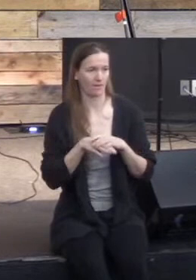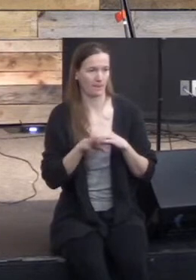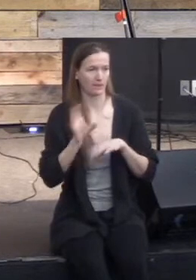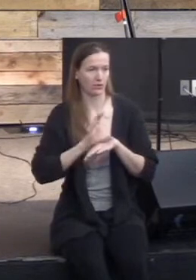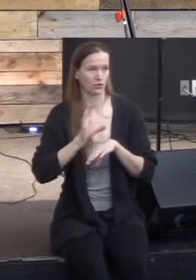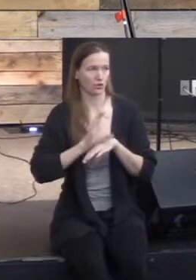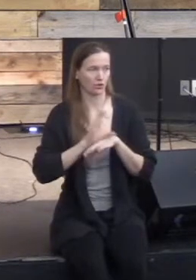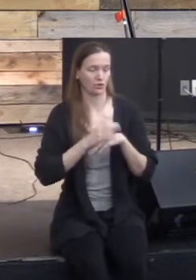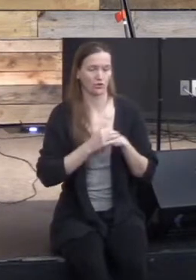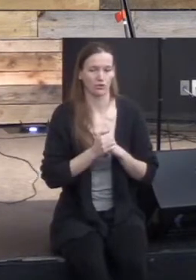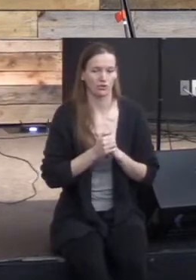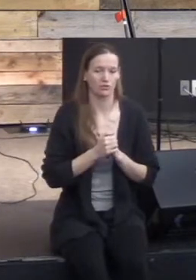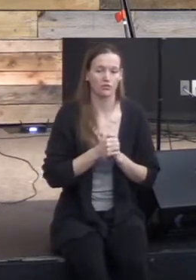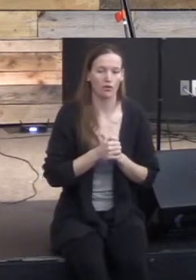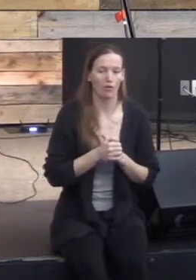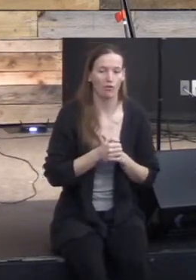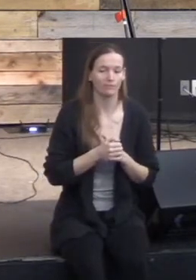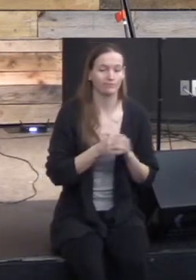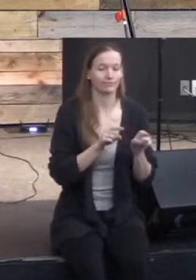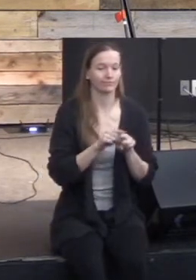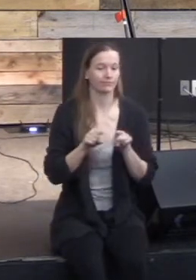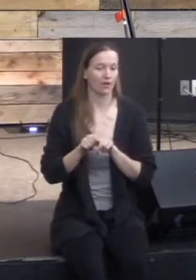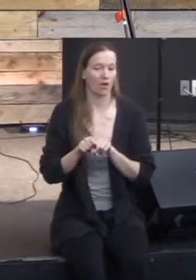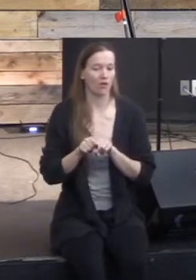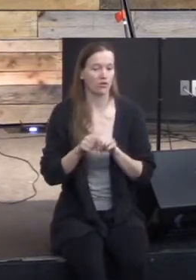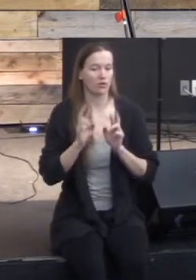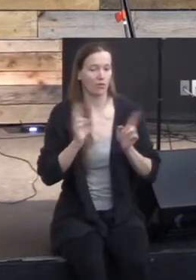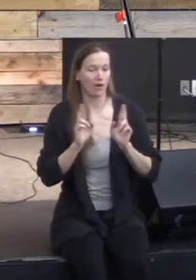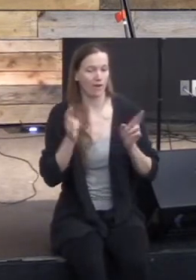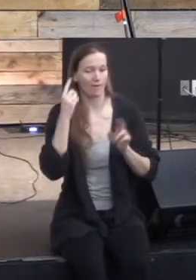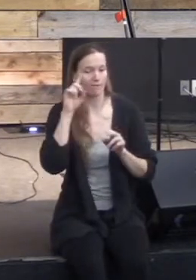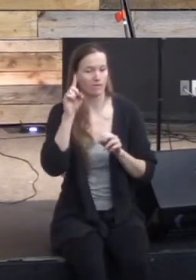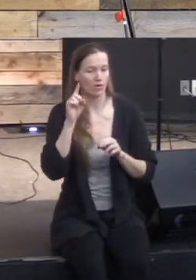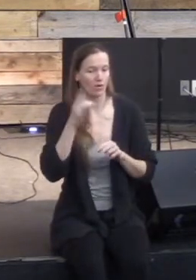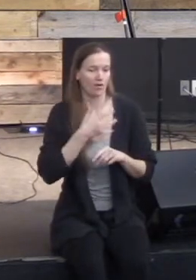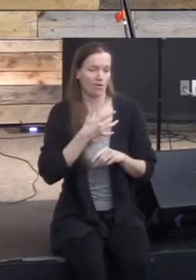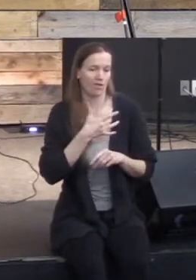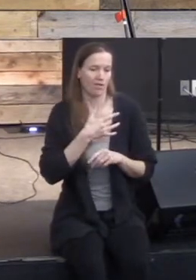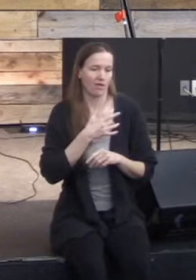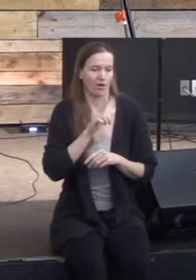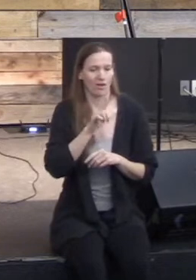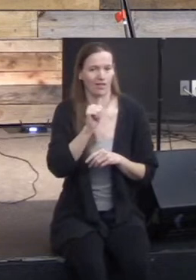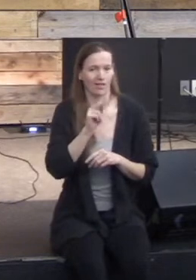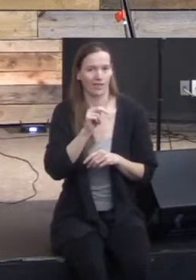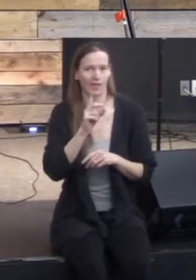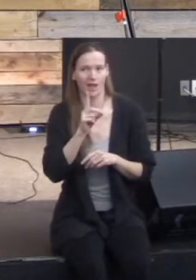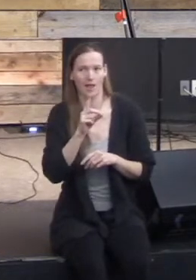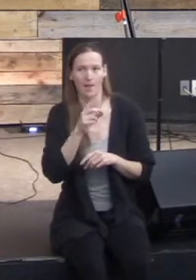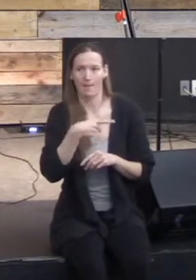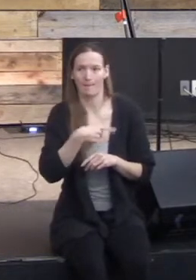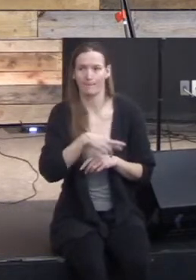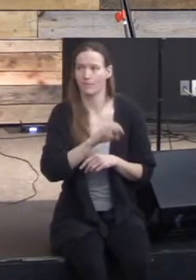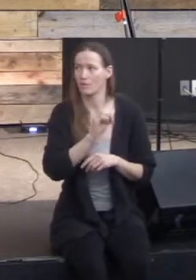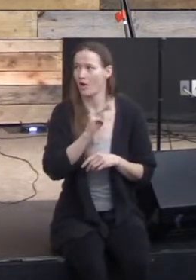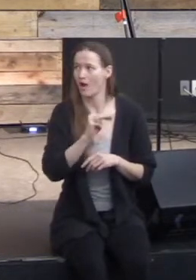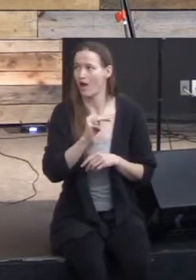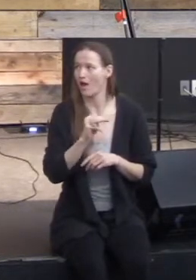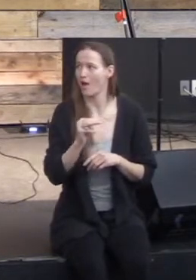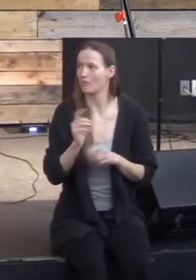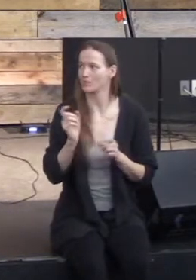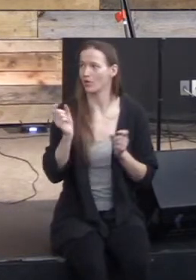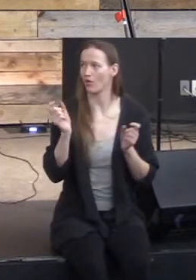are also gearing up for the Heartland Prom. Go Teens! Woo woo! That's going to be April 23rd